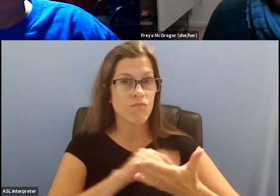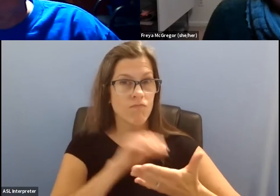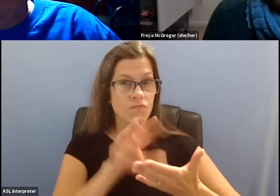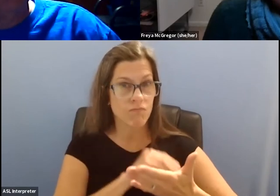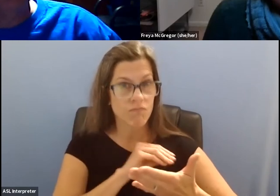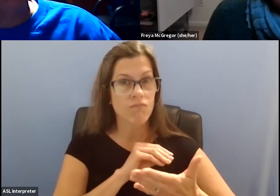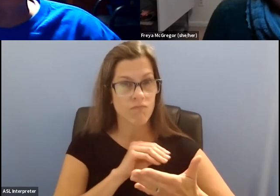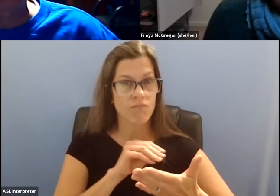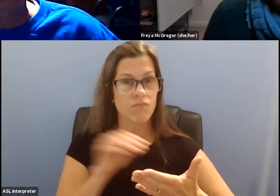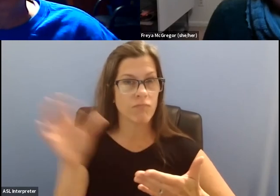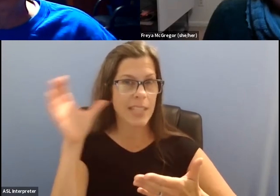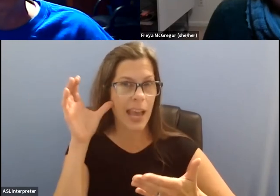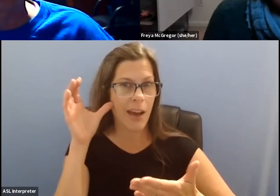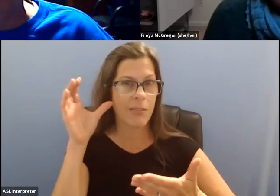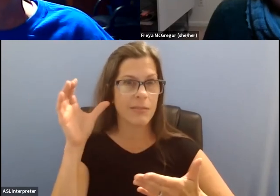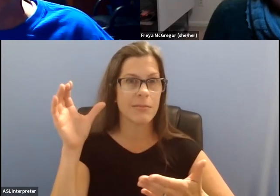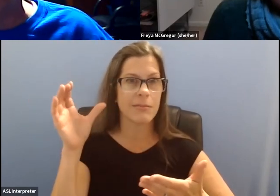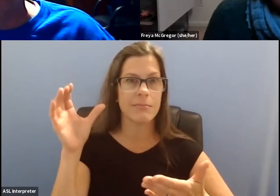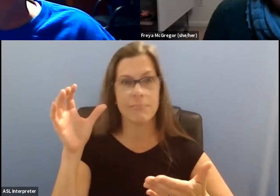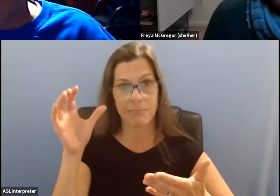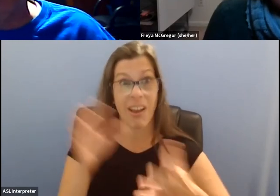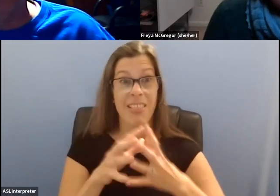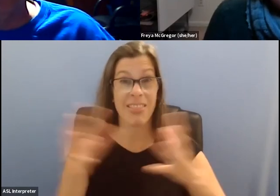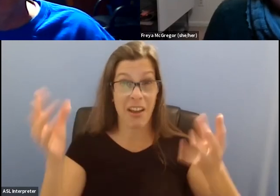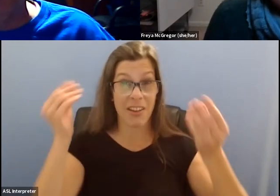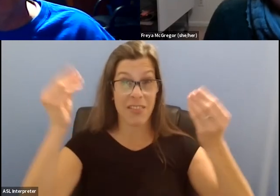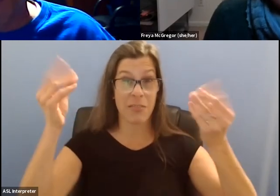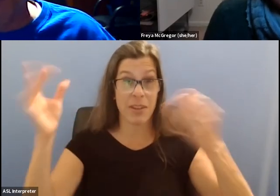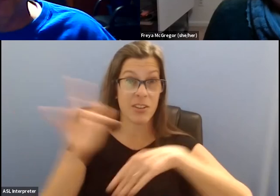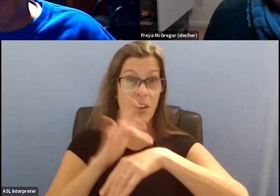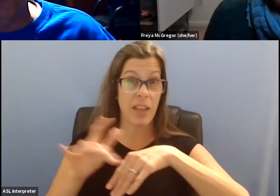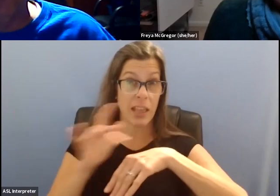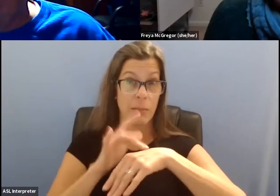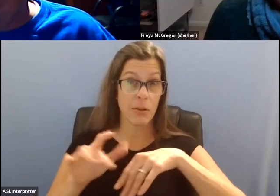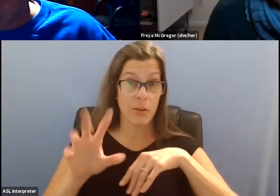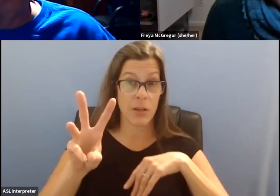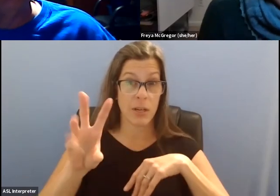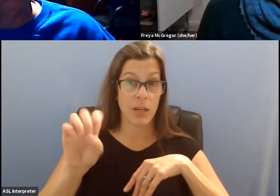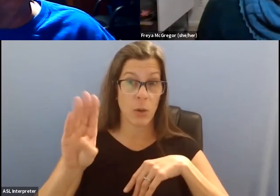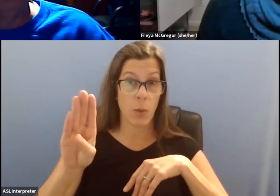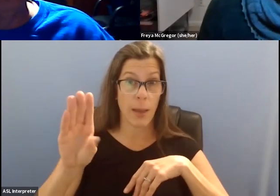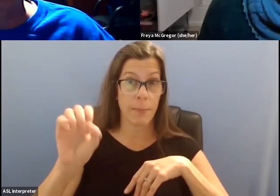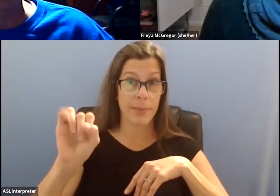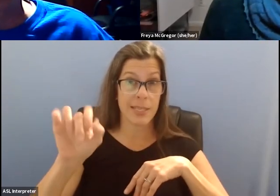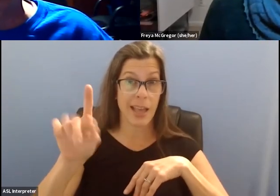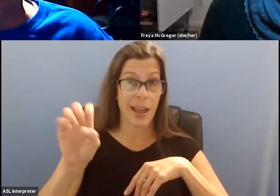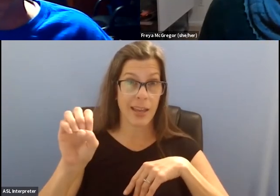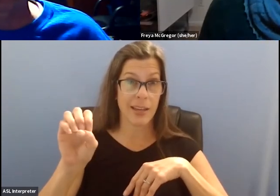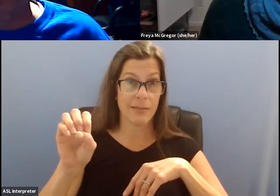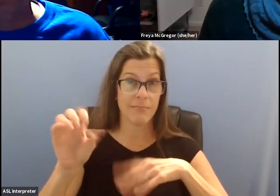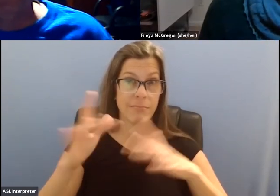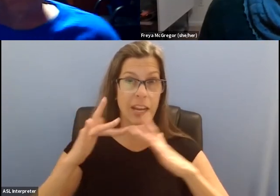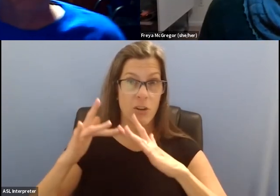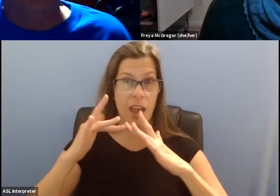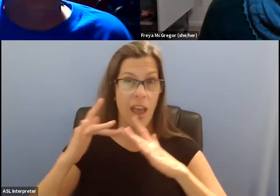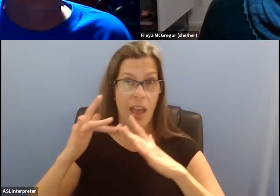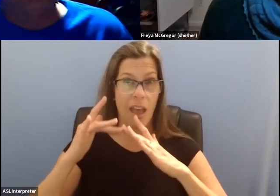Um, there also is a lot of information available on the web. There are, there, there's a one thing that I listened to